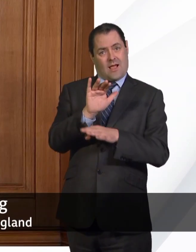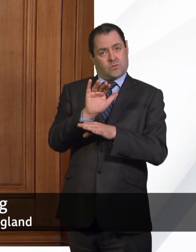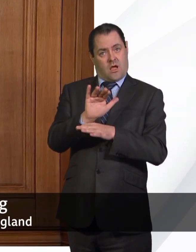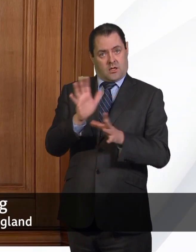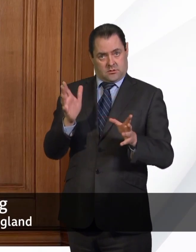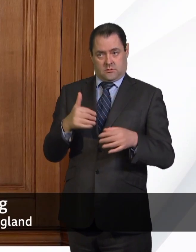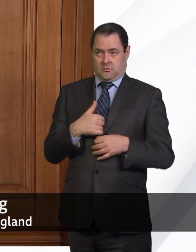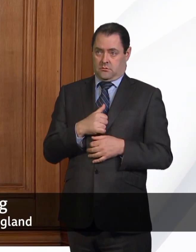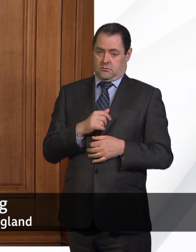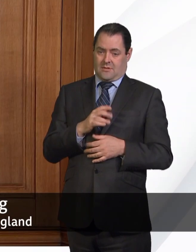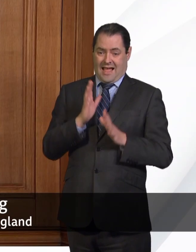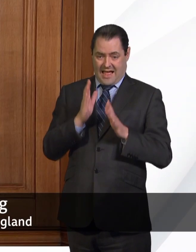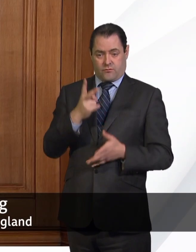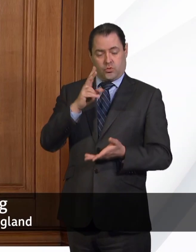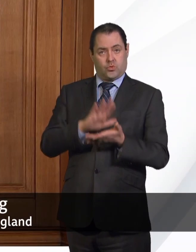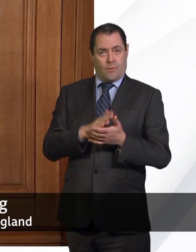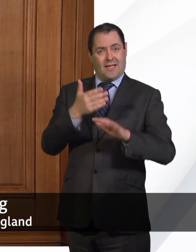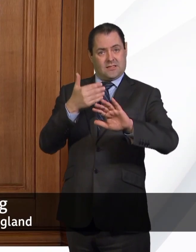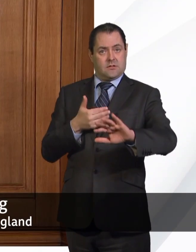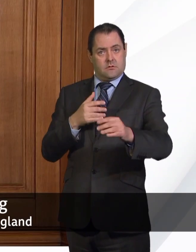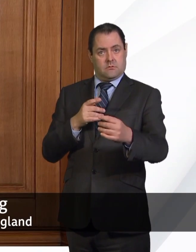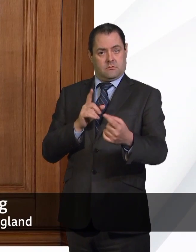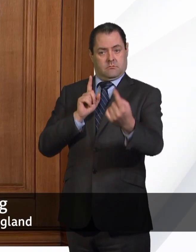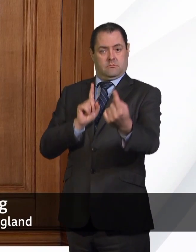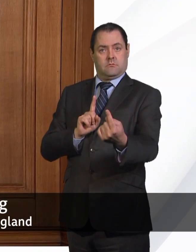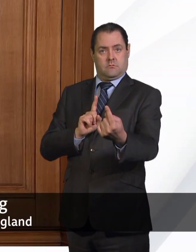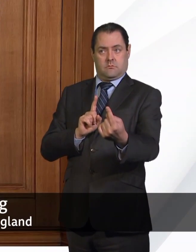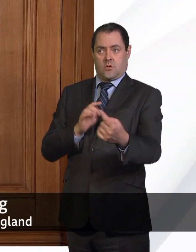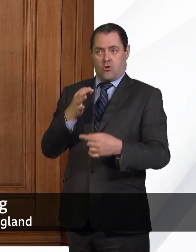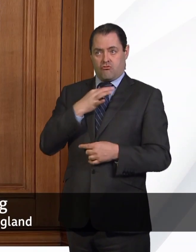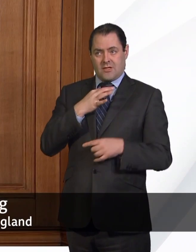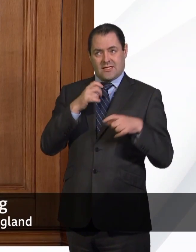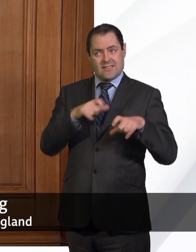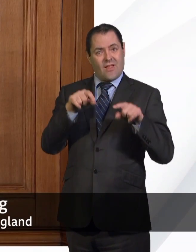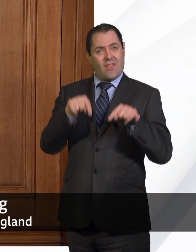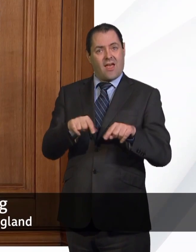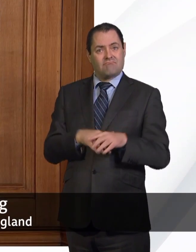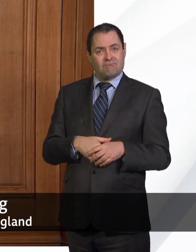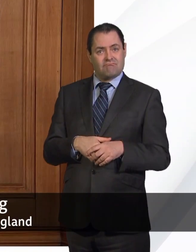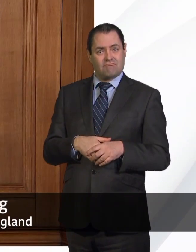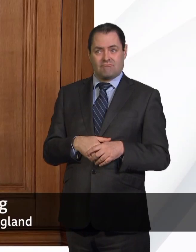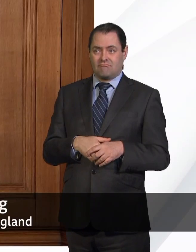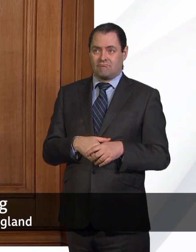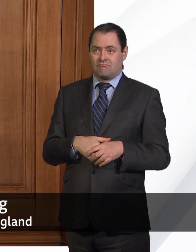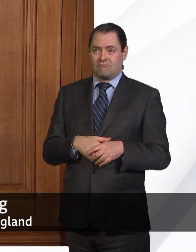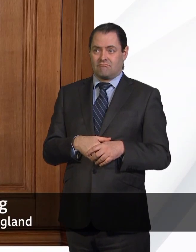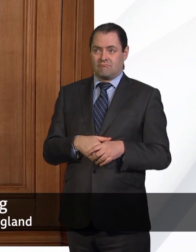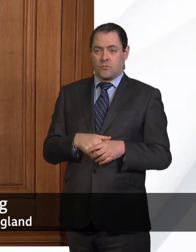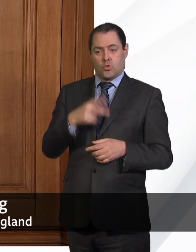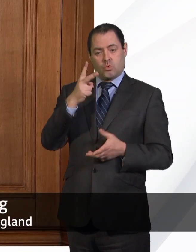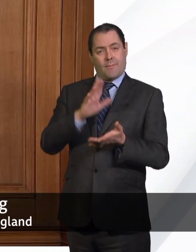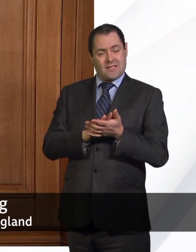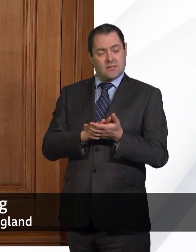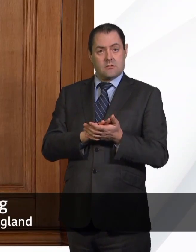people maintain 2 metres. And that is really important. This risk has not gone away. And if people are outdoors and stay at 2